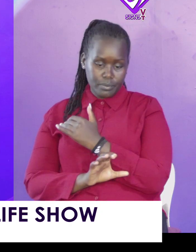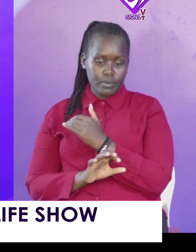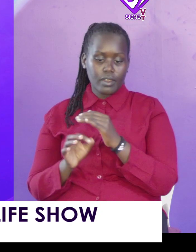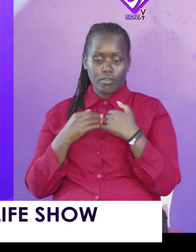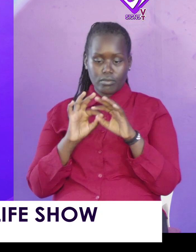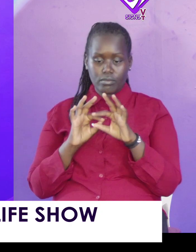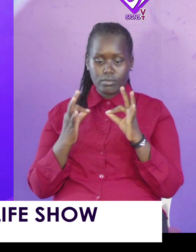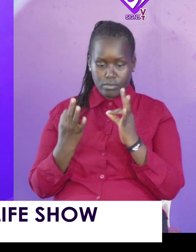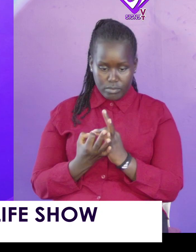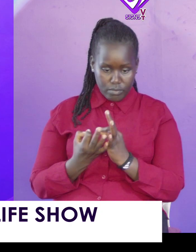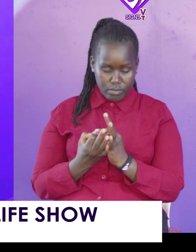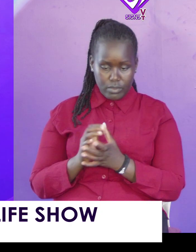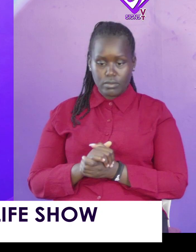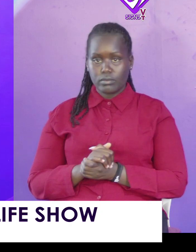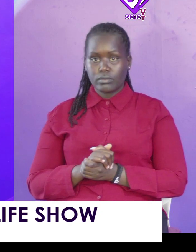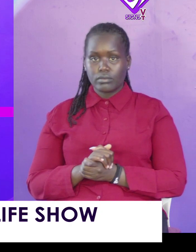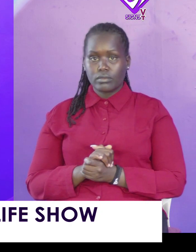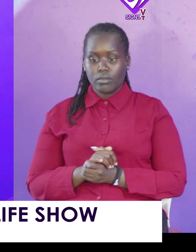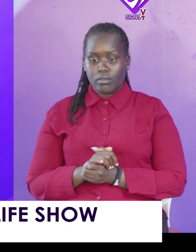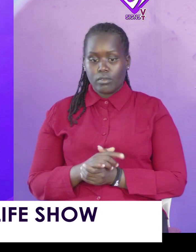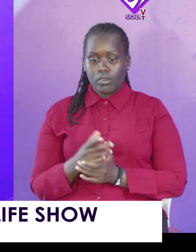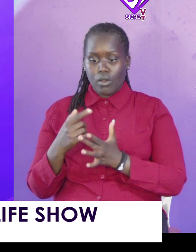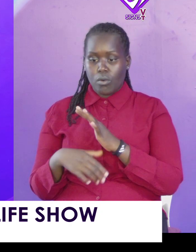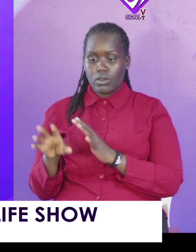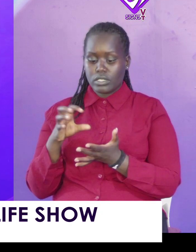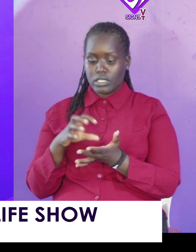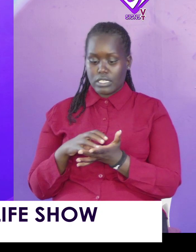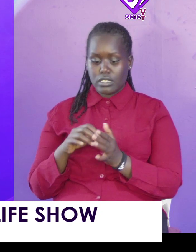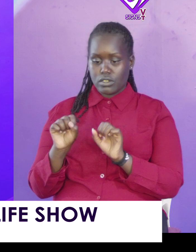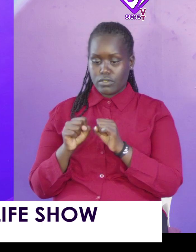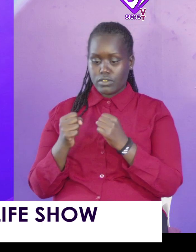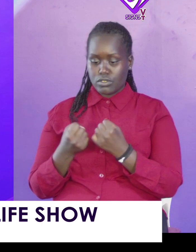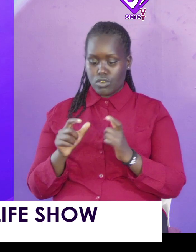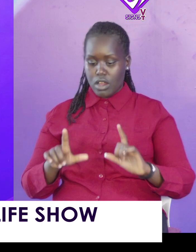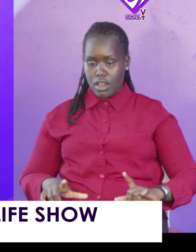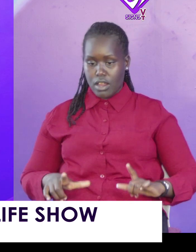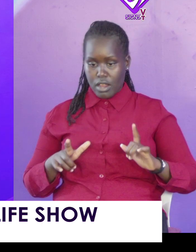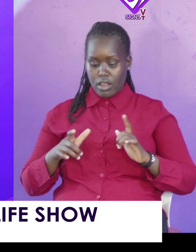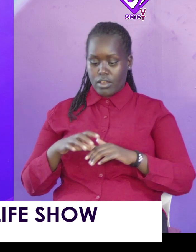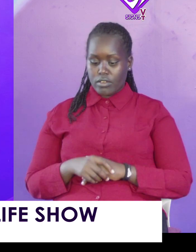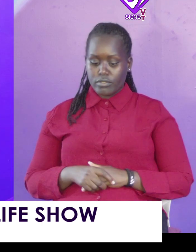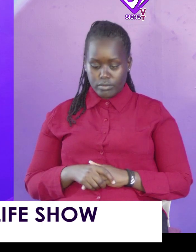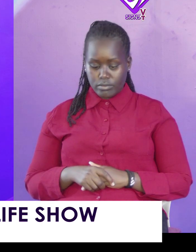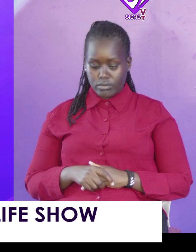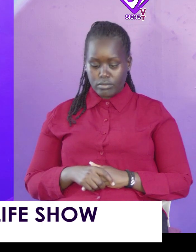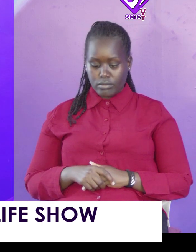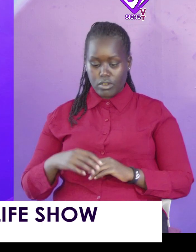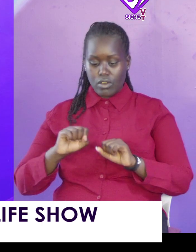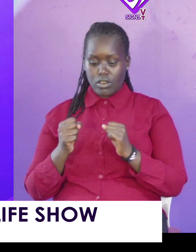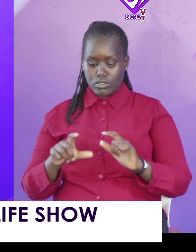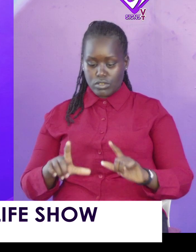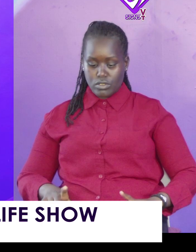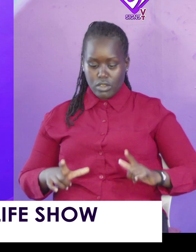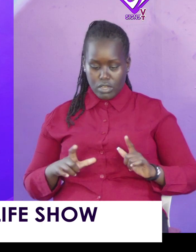family. Look, what is the state of your social life? Just take stock of your social life as